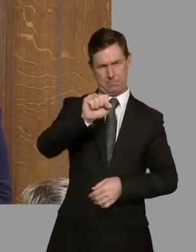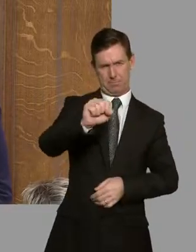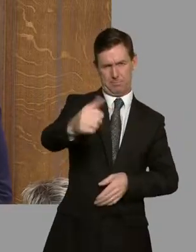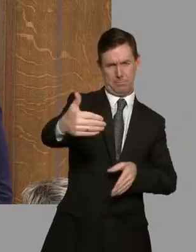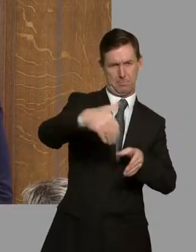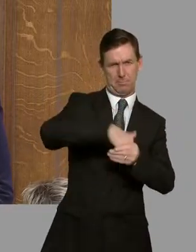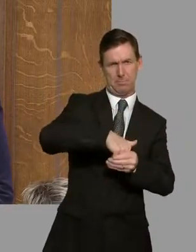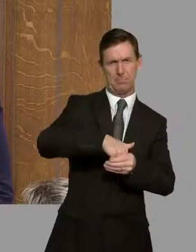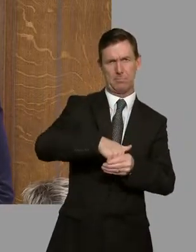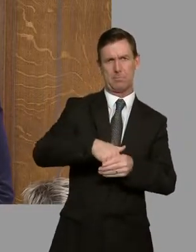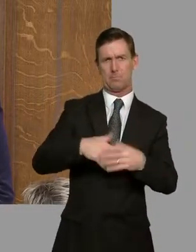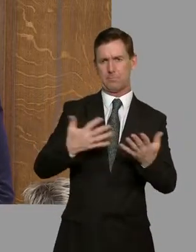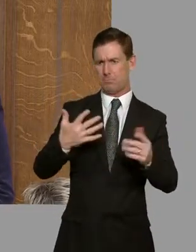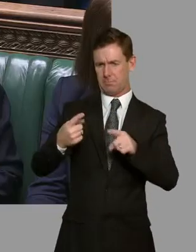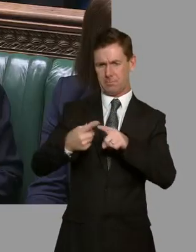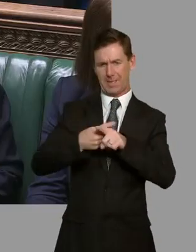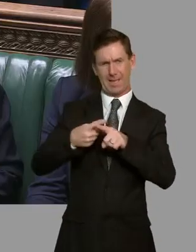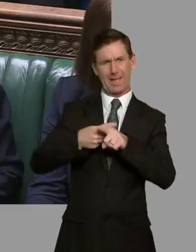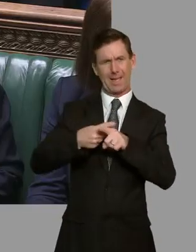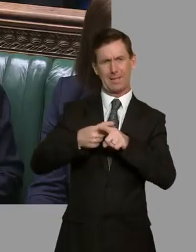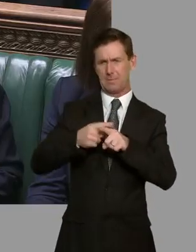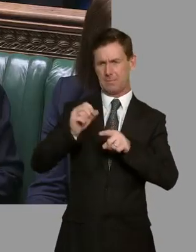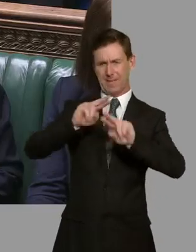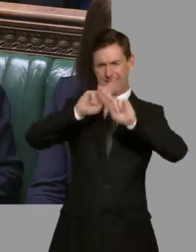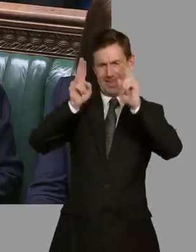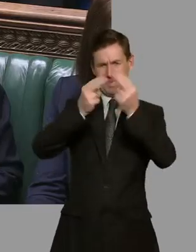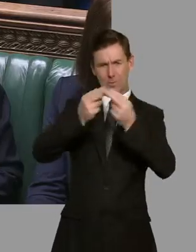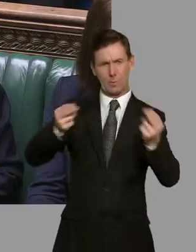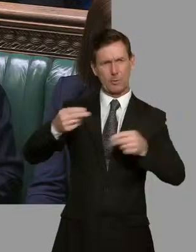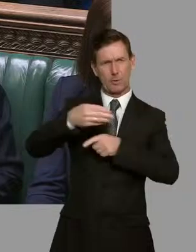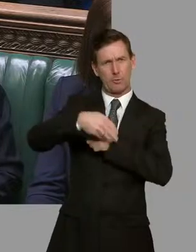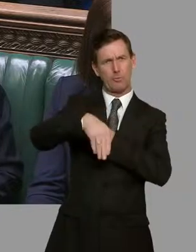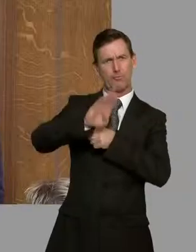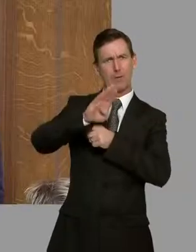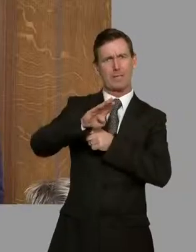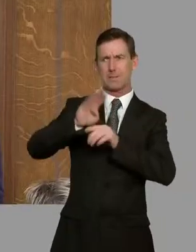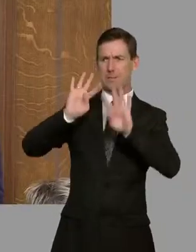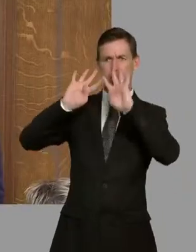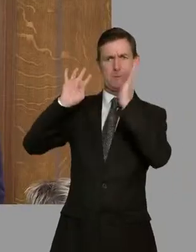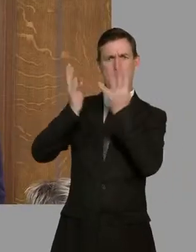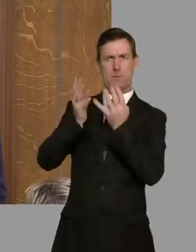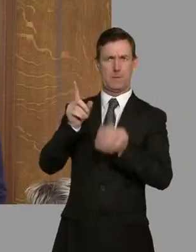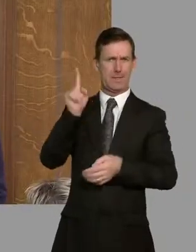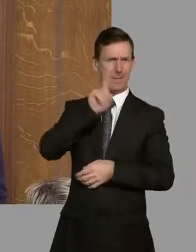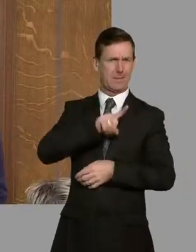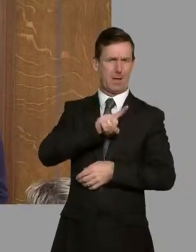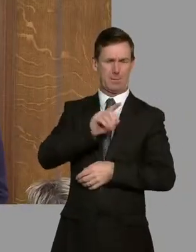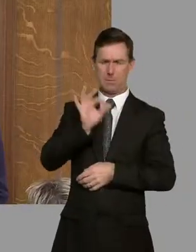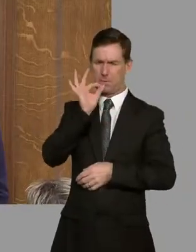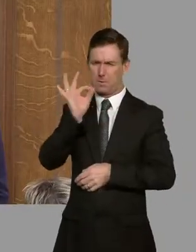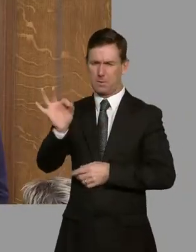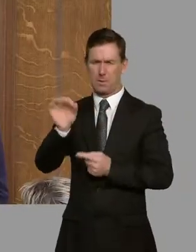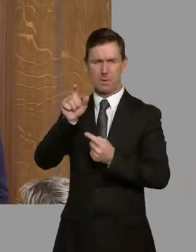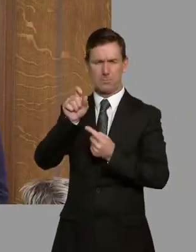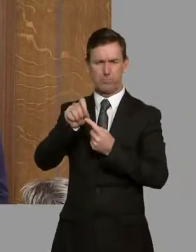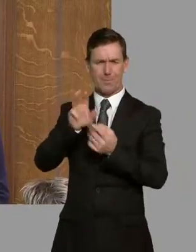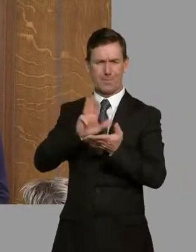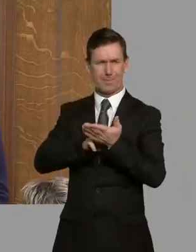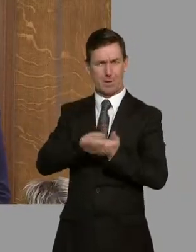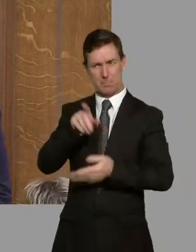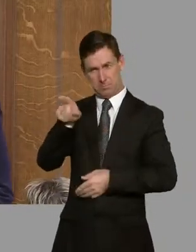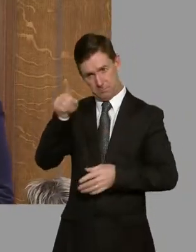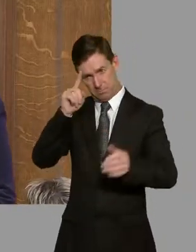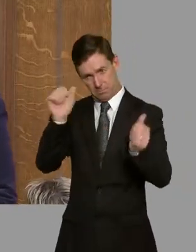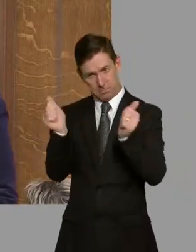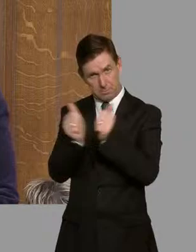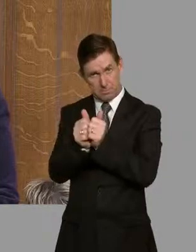International Cricket Council yesterday. But would he please agree to meet and talk to his counterparts in South